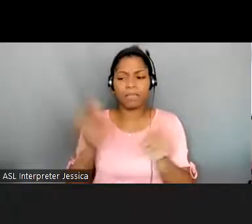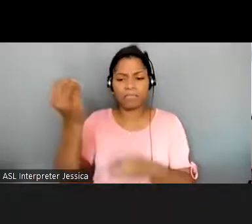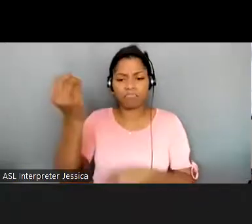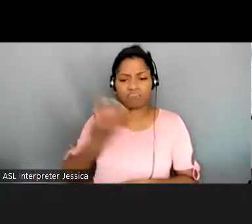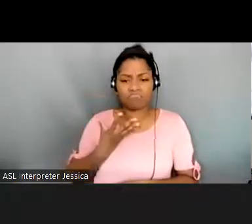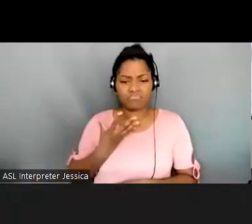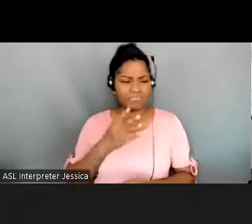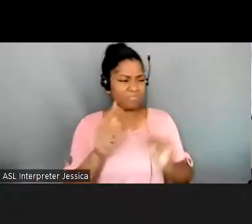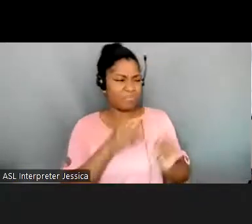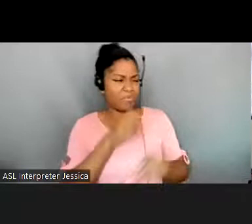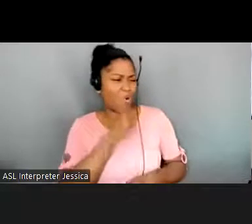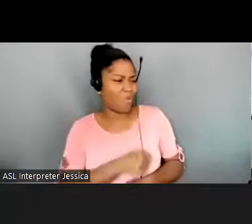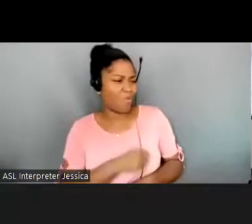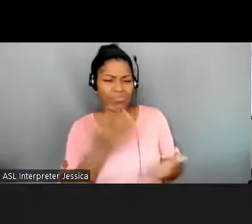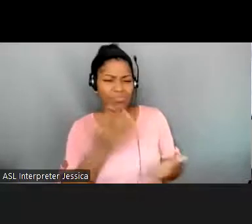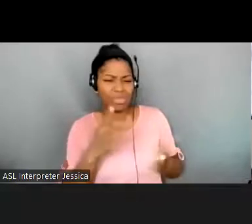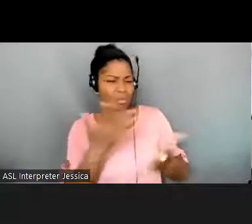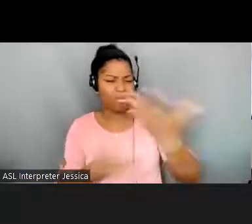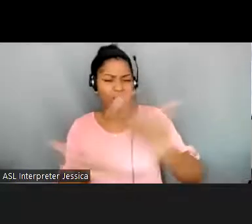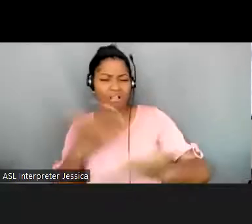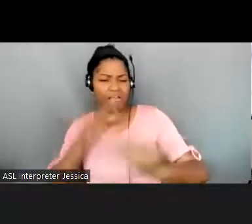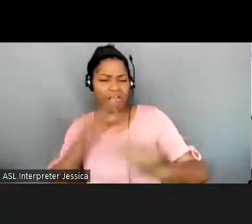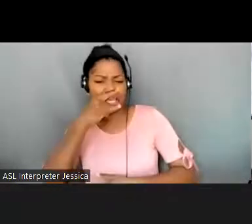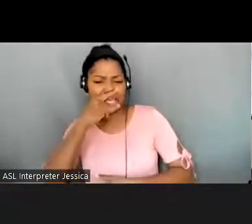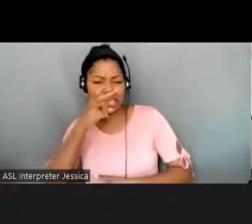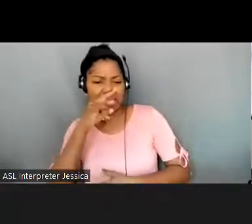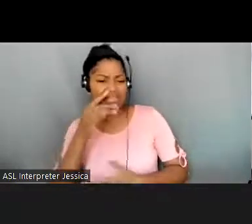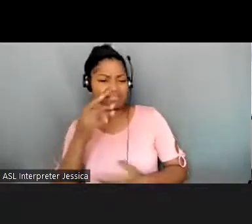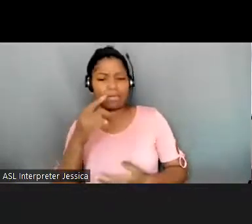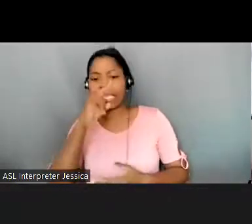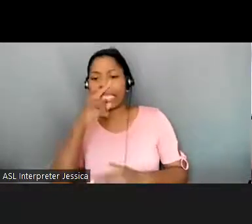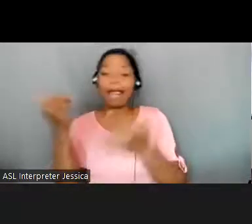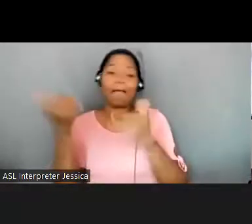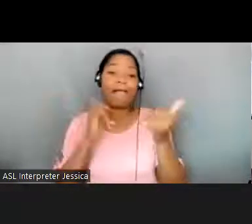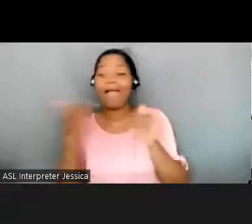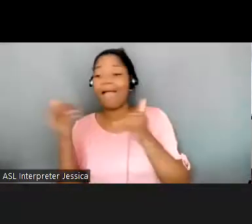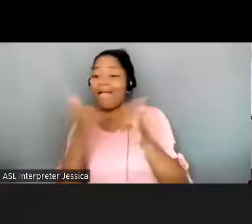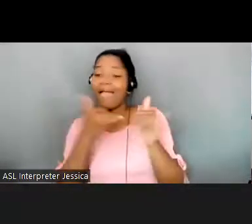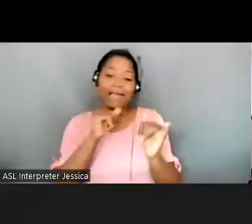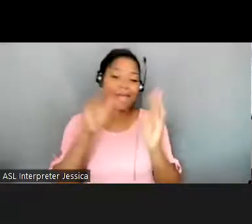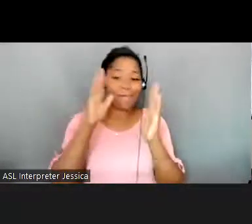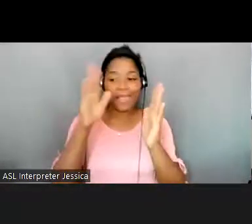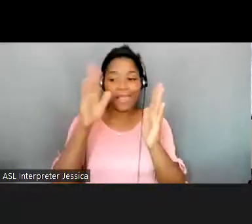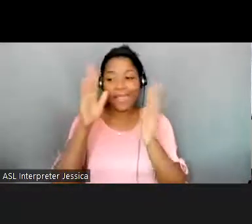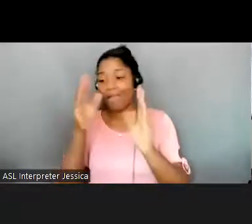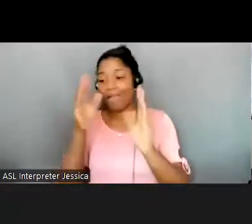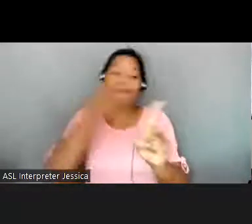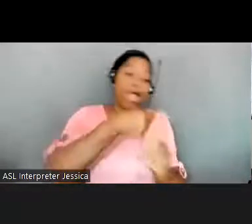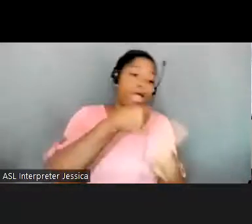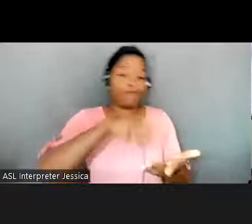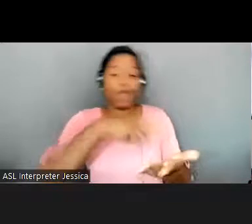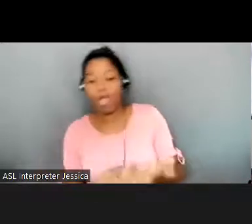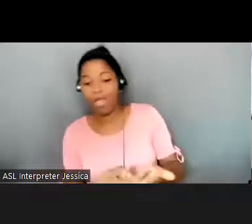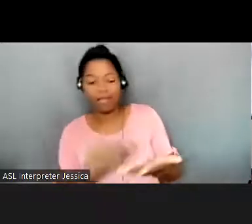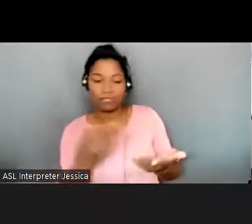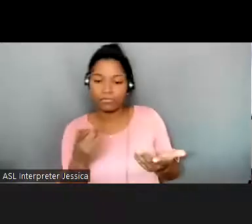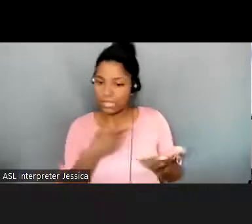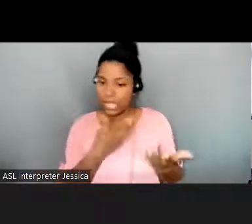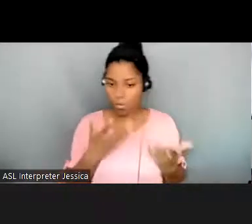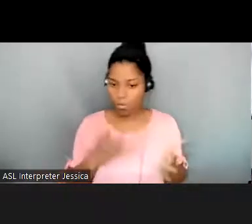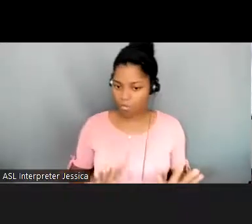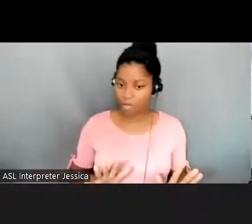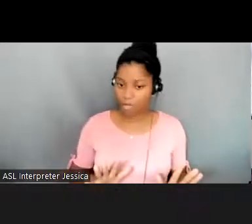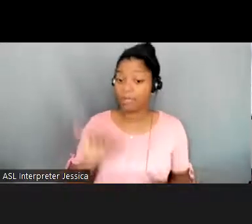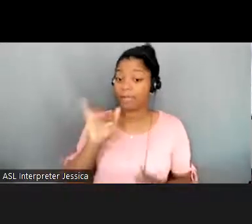don't want to be around children because they might get bumped into, or, you know, the children just don't have any sense of what's around them. And in that